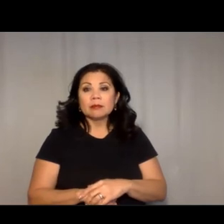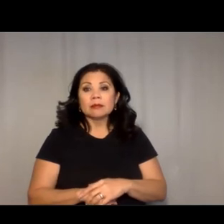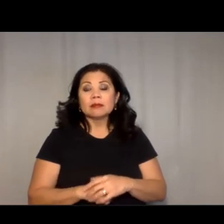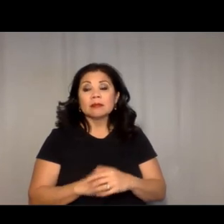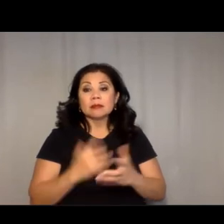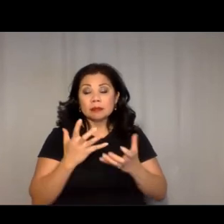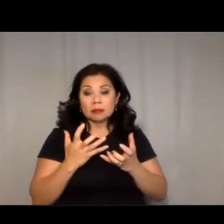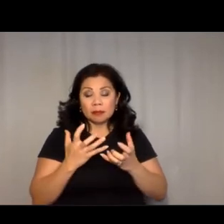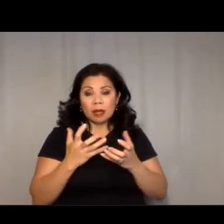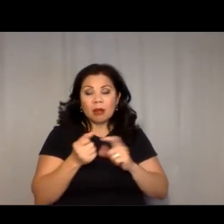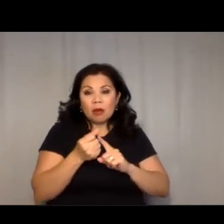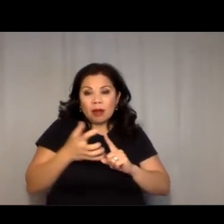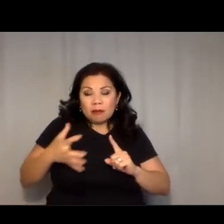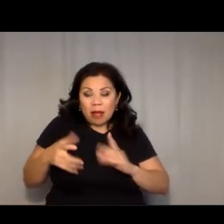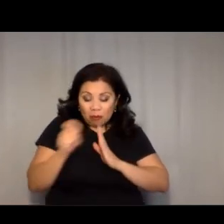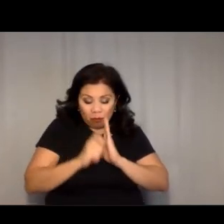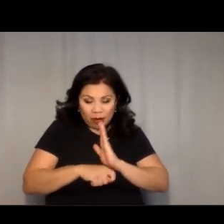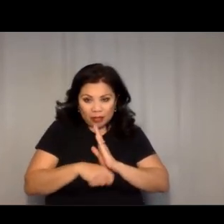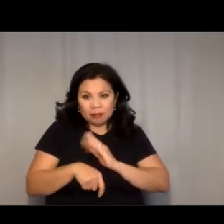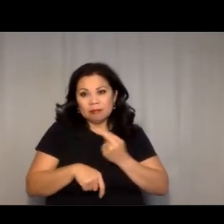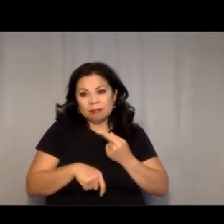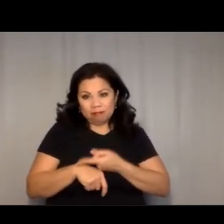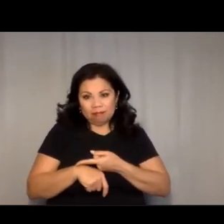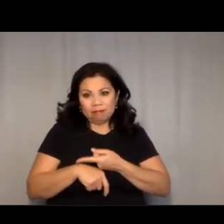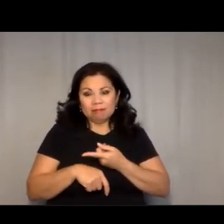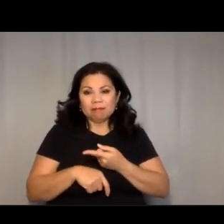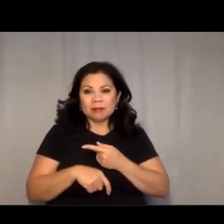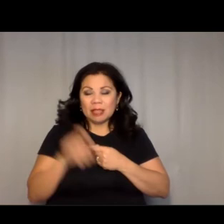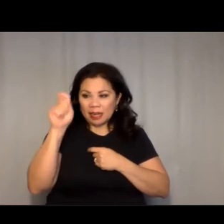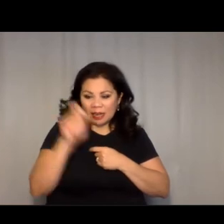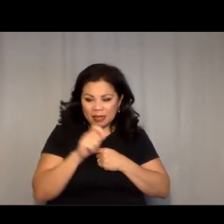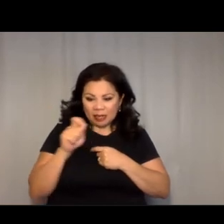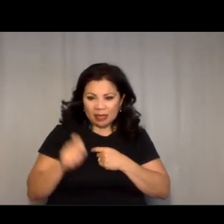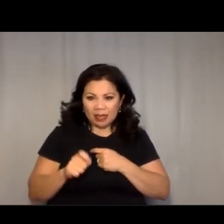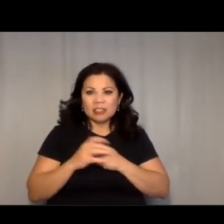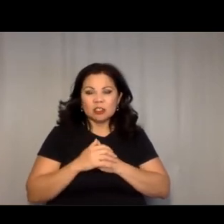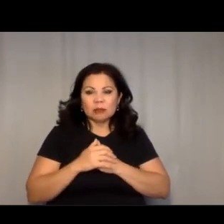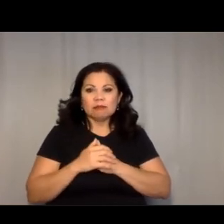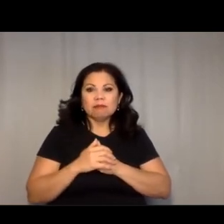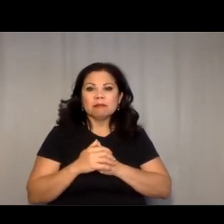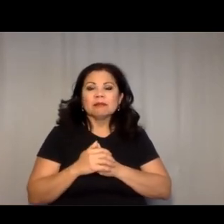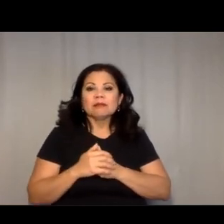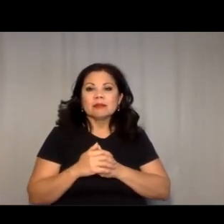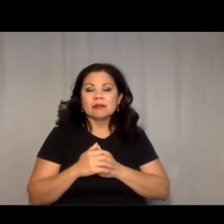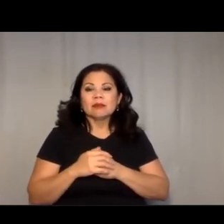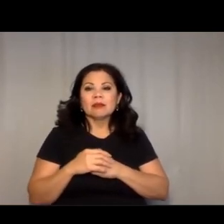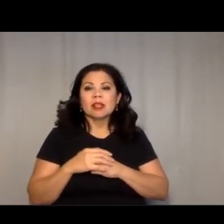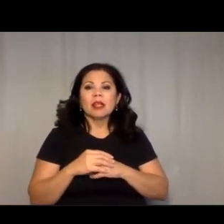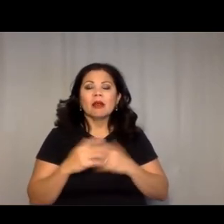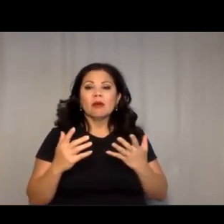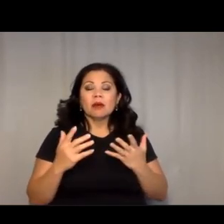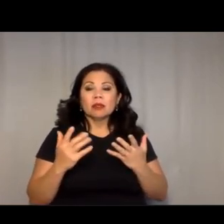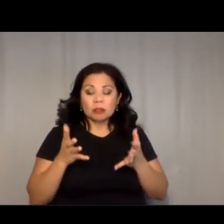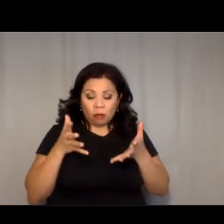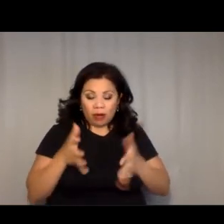here's 3. Here's a 3 times 2 to make that. That cancels with that one. So this is just jumping ahead a little and noticing that that makes a 2. So then